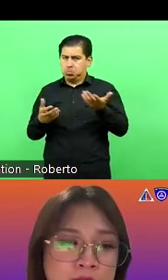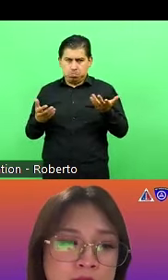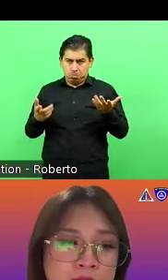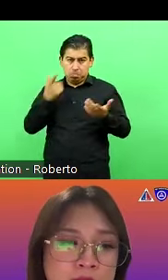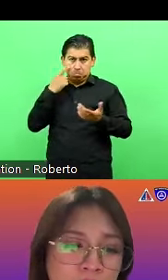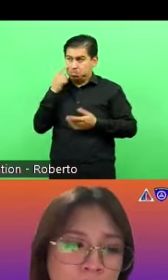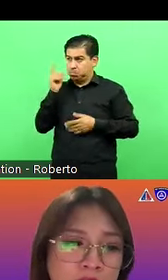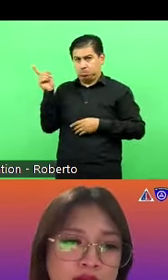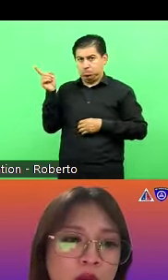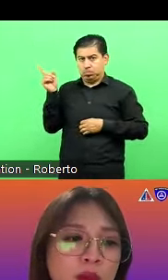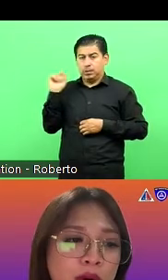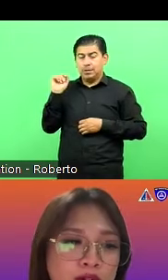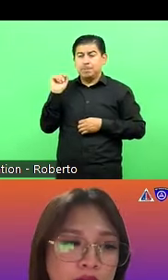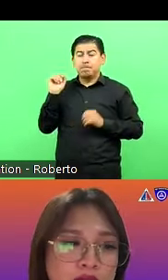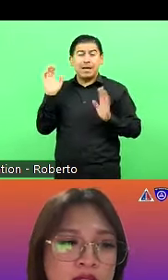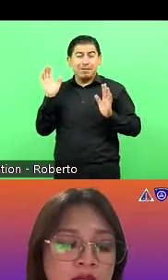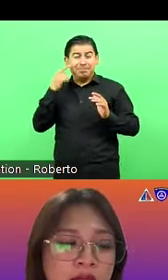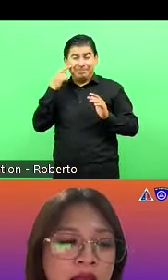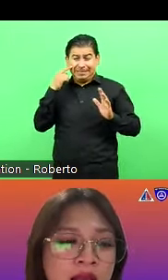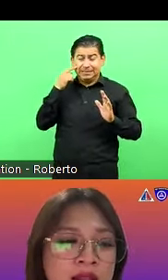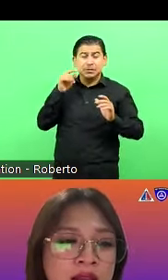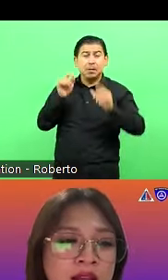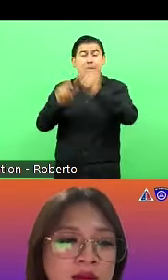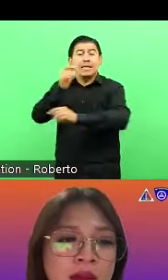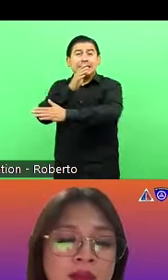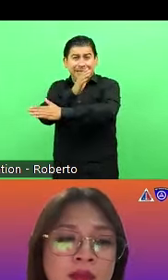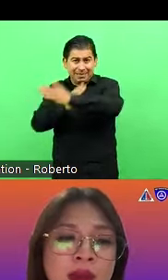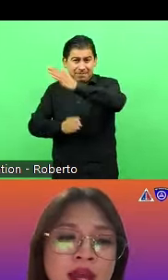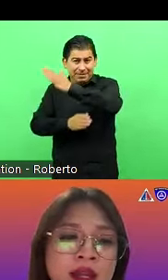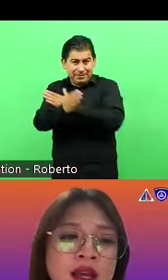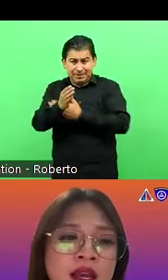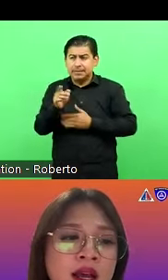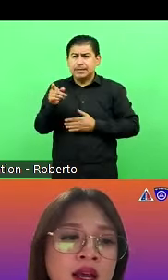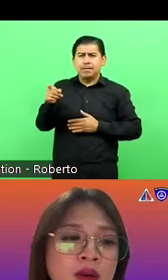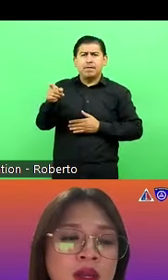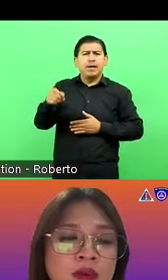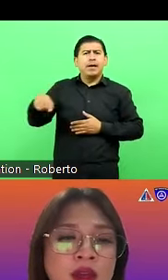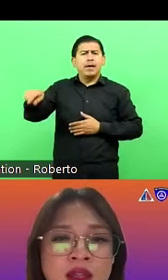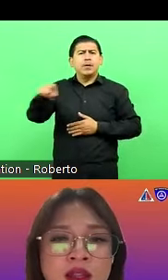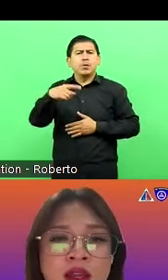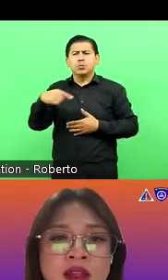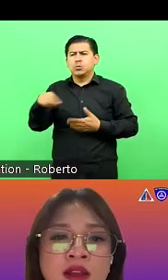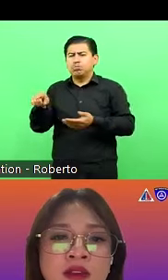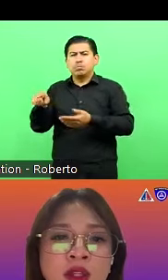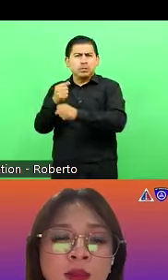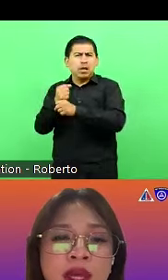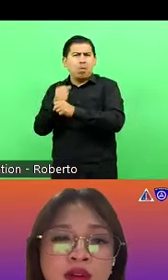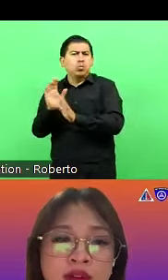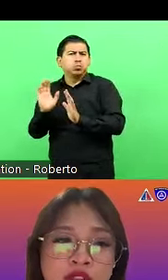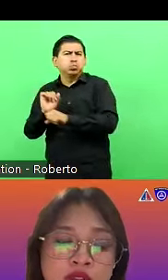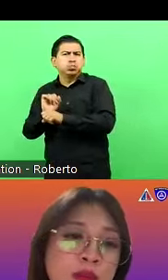with disabilities are part of our workforce, and it may be and we can